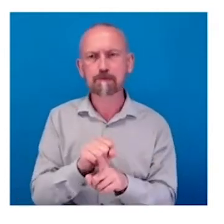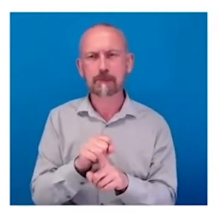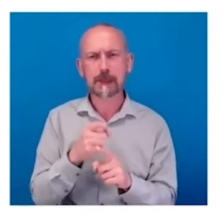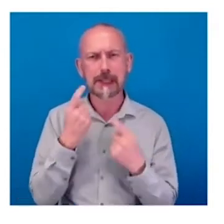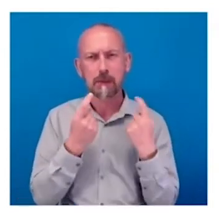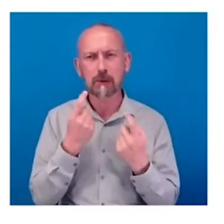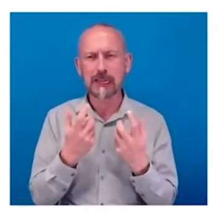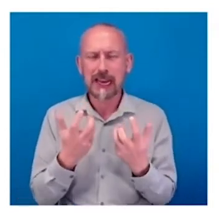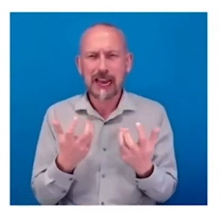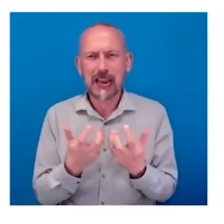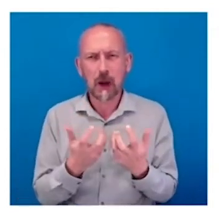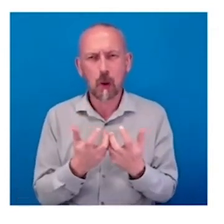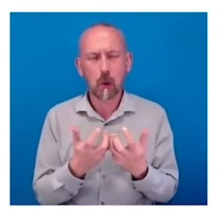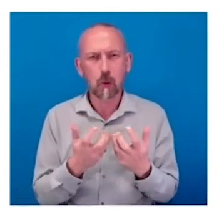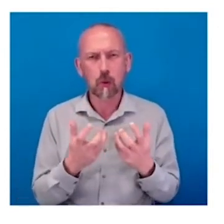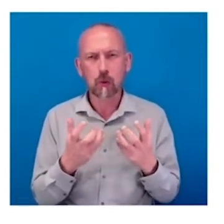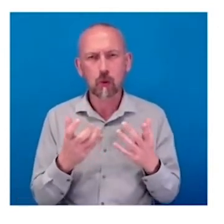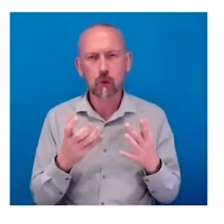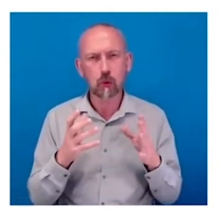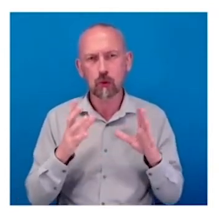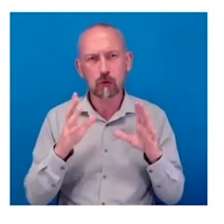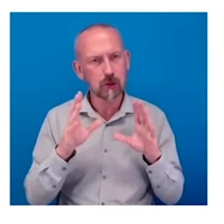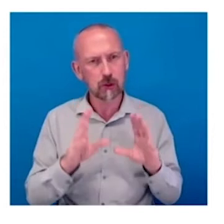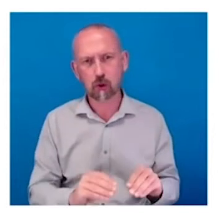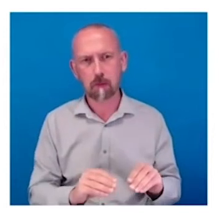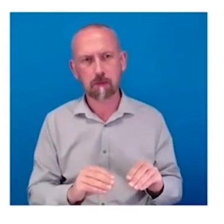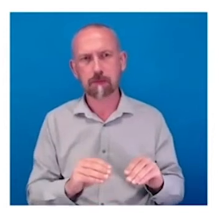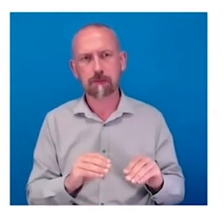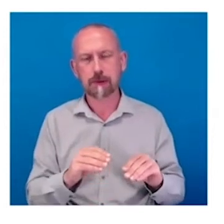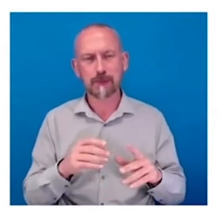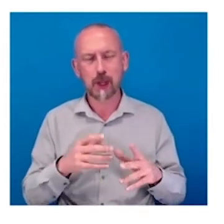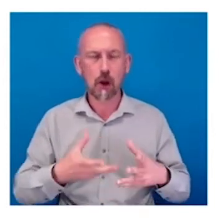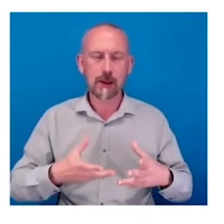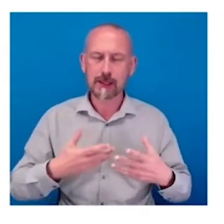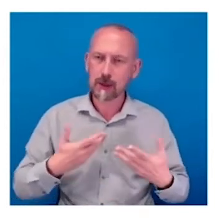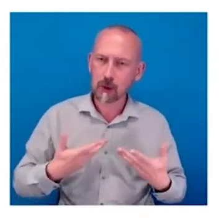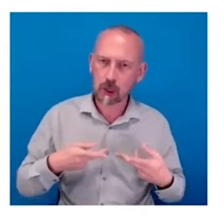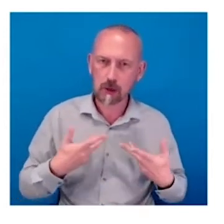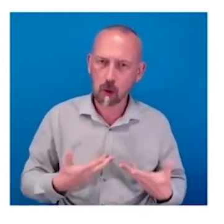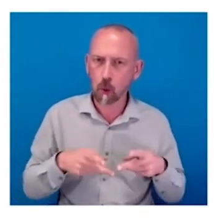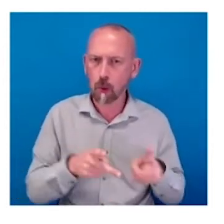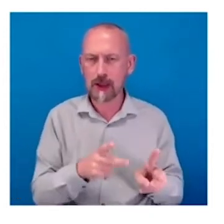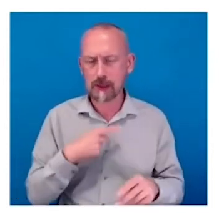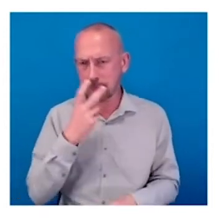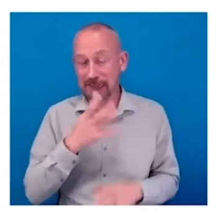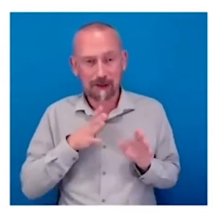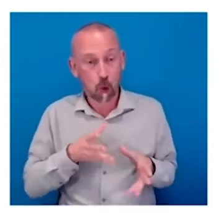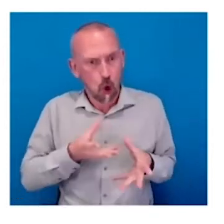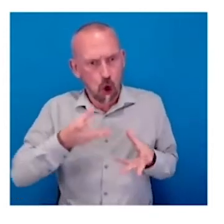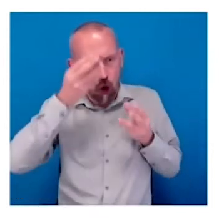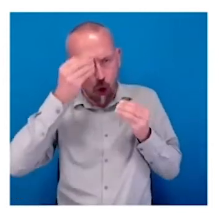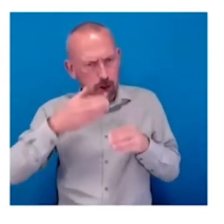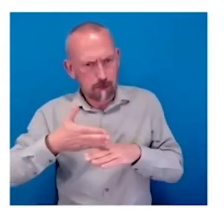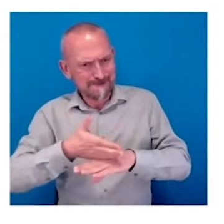away from the current paradigm, which is all about having to learn routes off by heart, to one where true empowerment consists